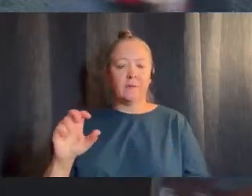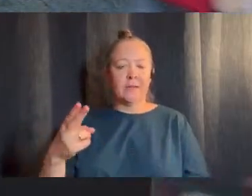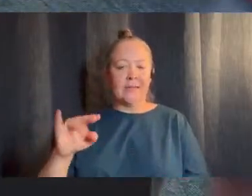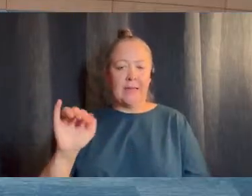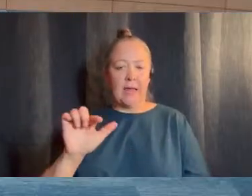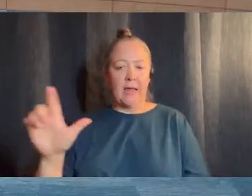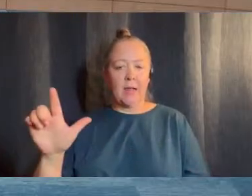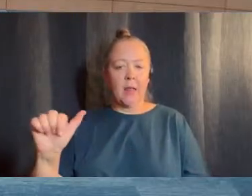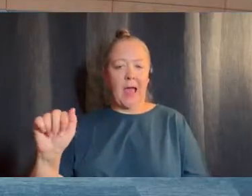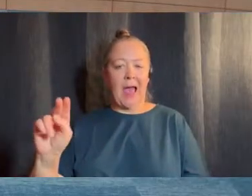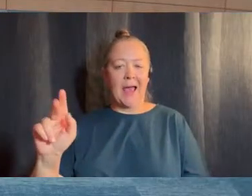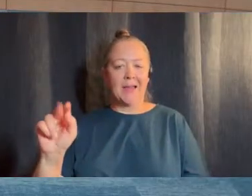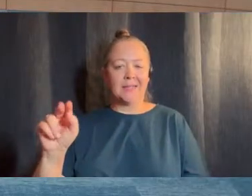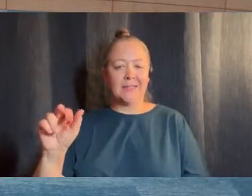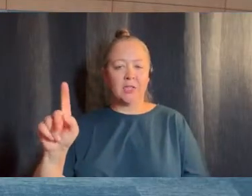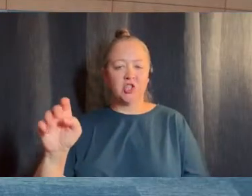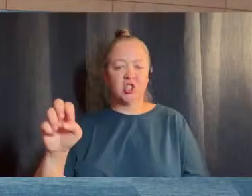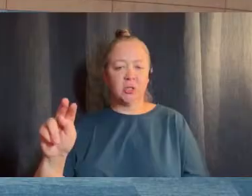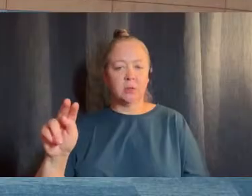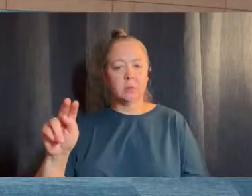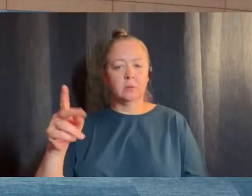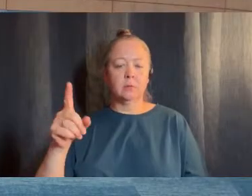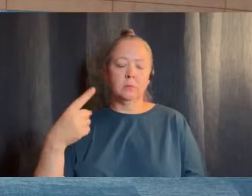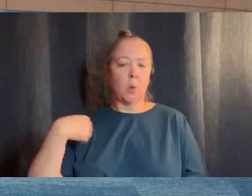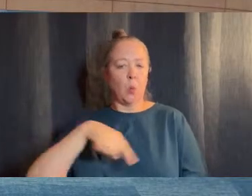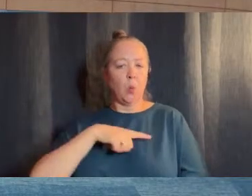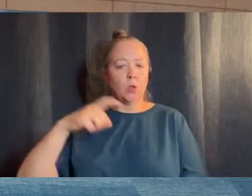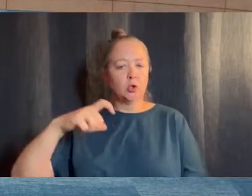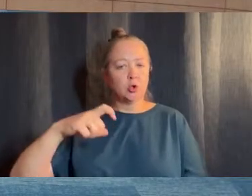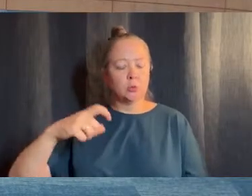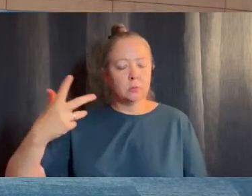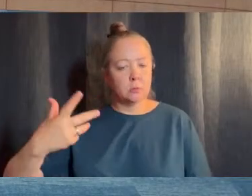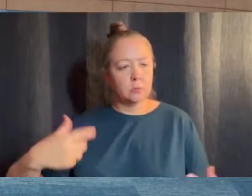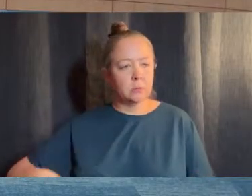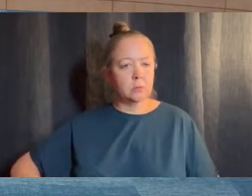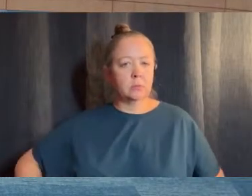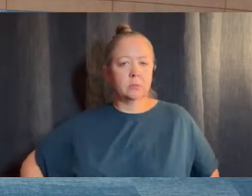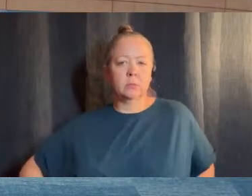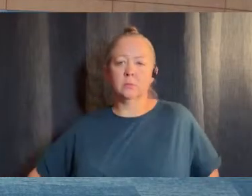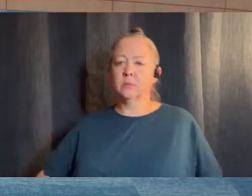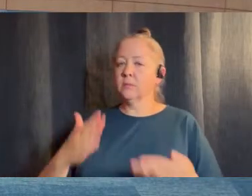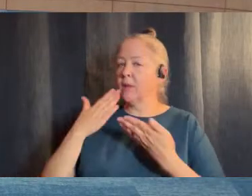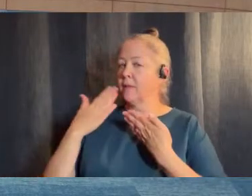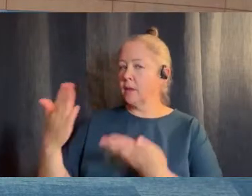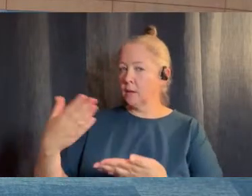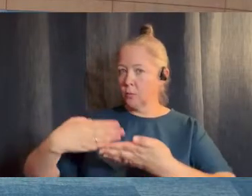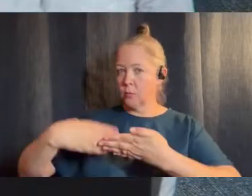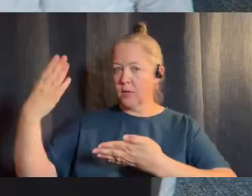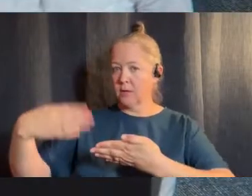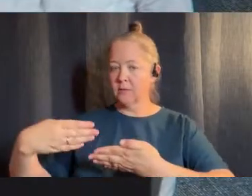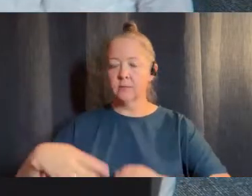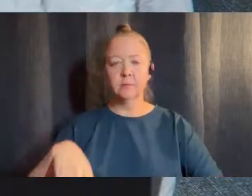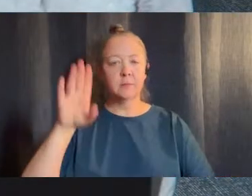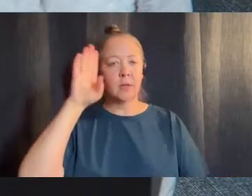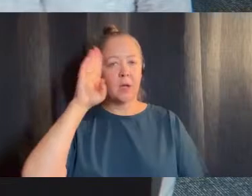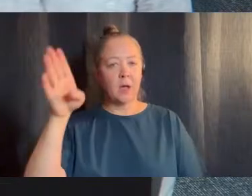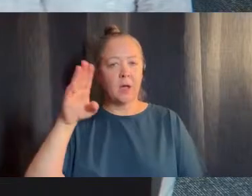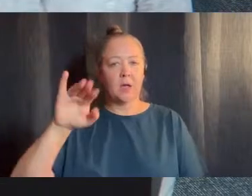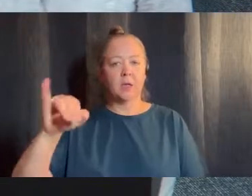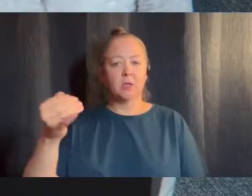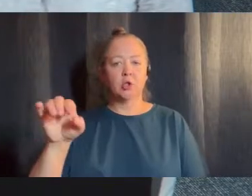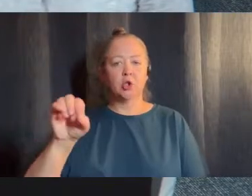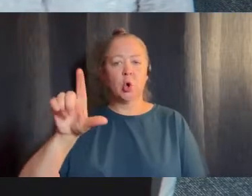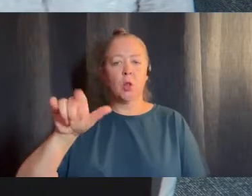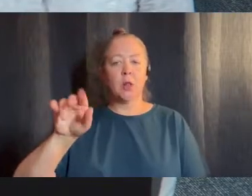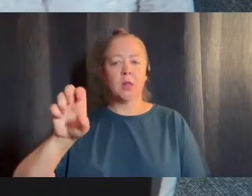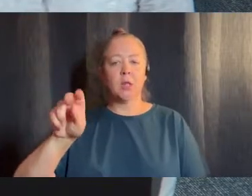Thank you. Next. Hi, I'm Jolene Ivy. I'm on the Prince